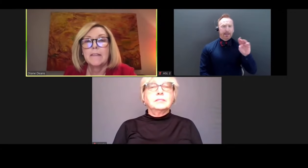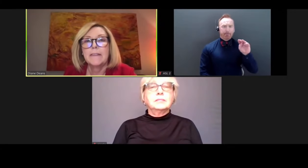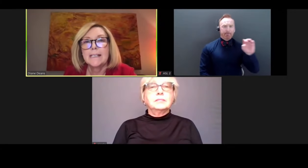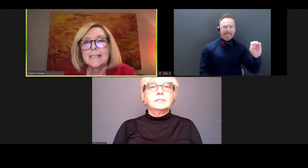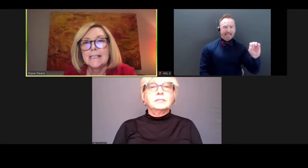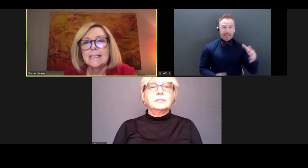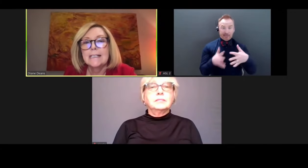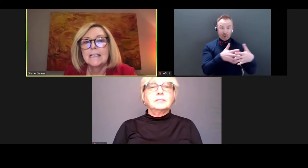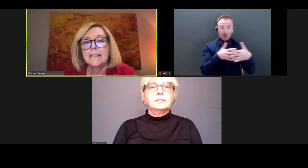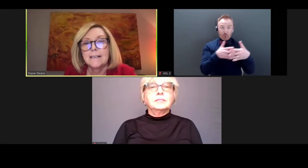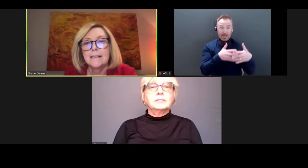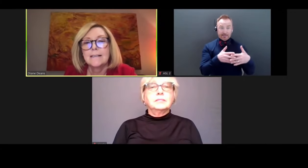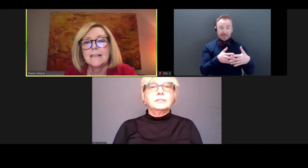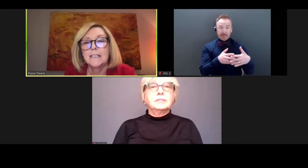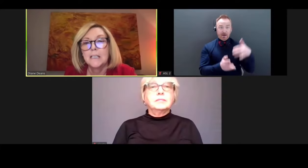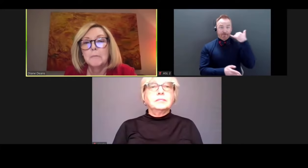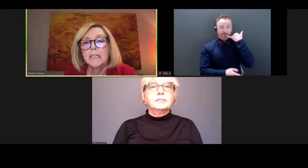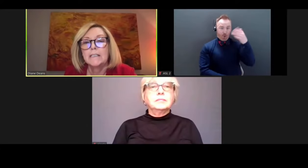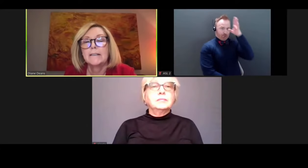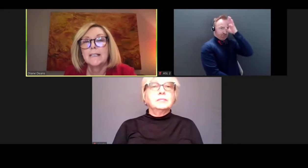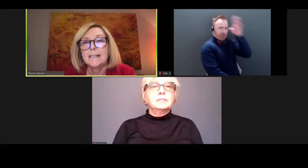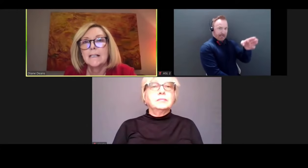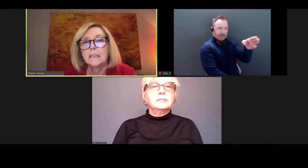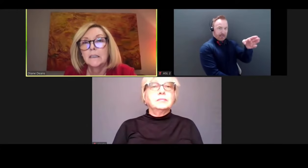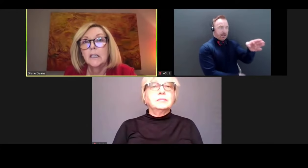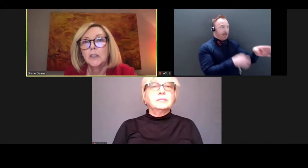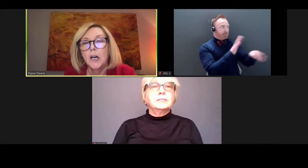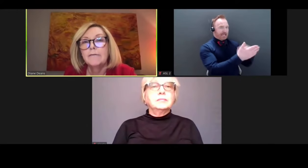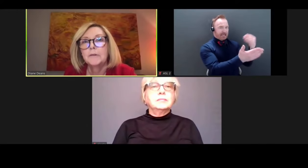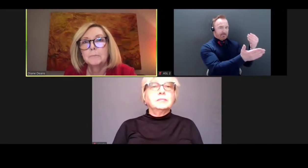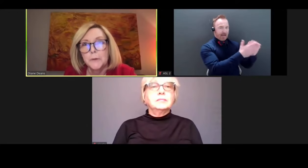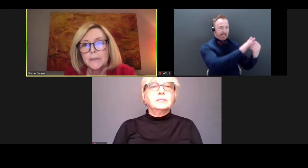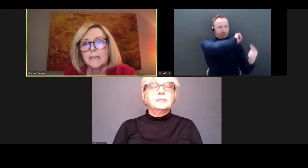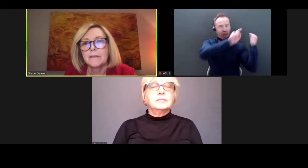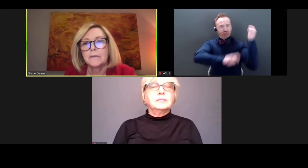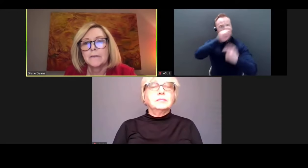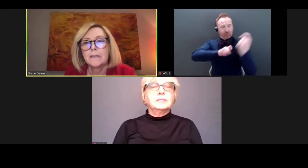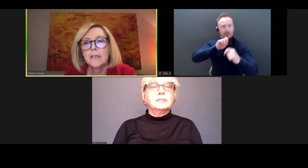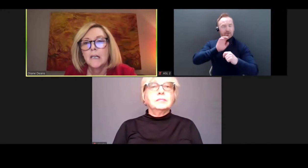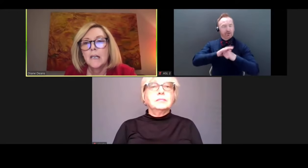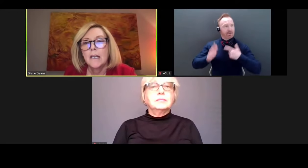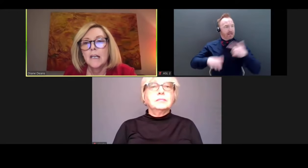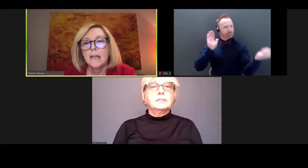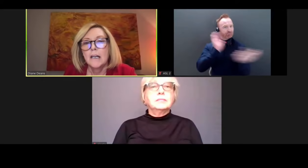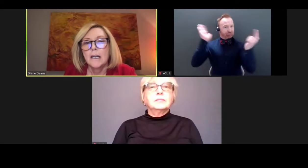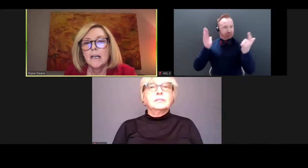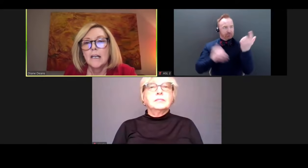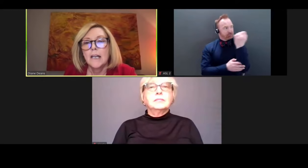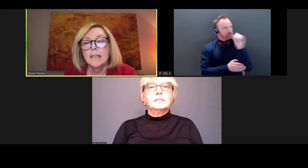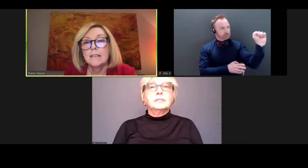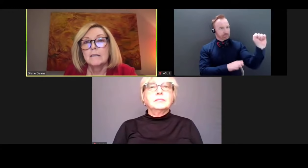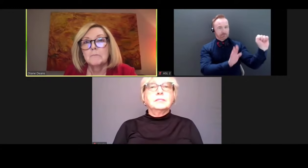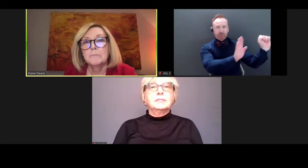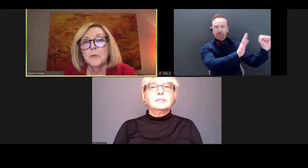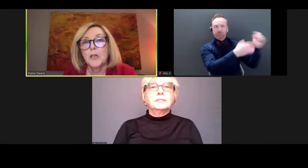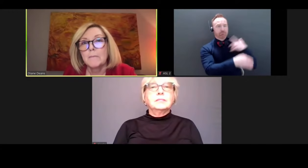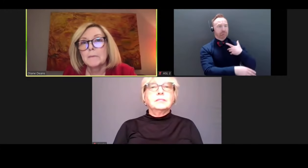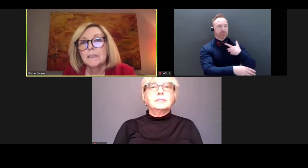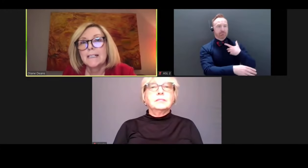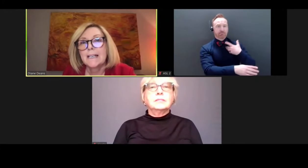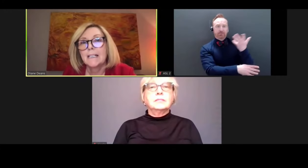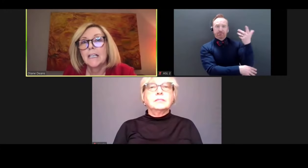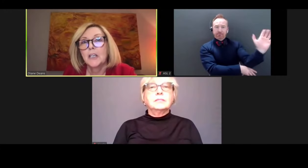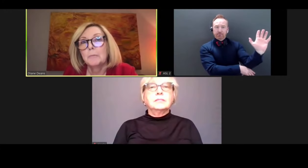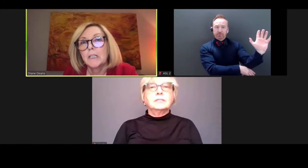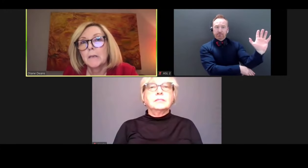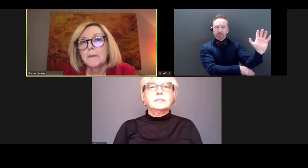demand that they cease and desist sending money to these unlawful protesters. And perhaps while